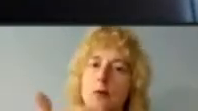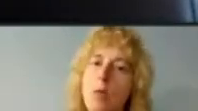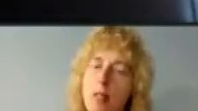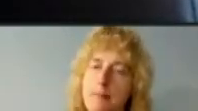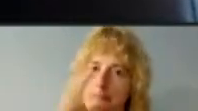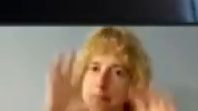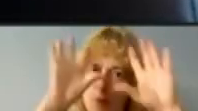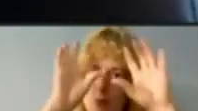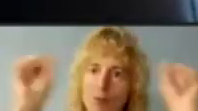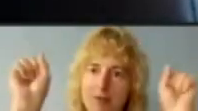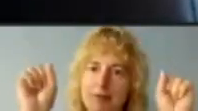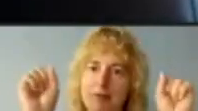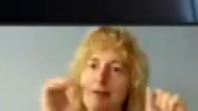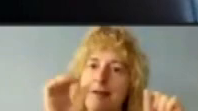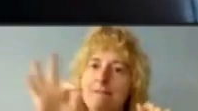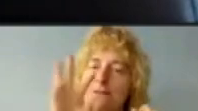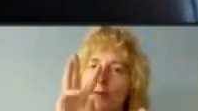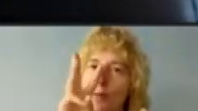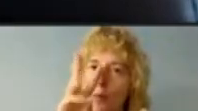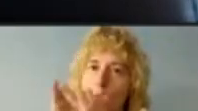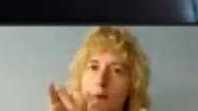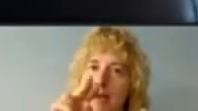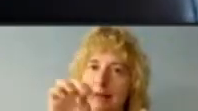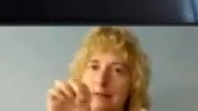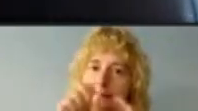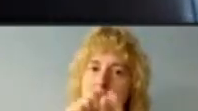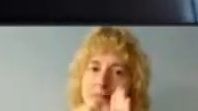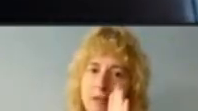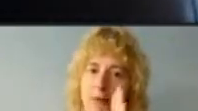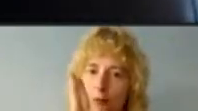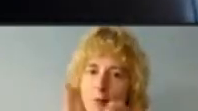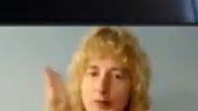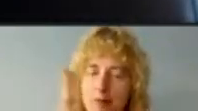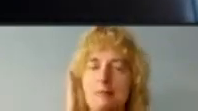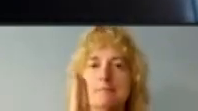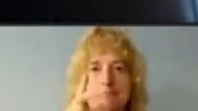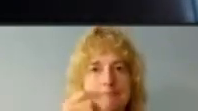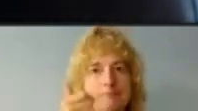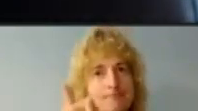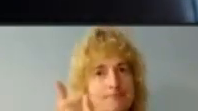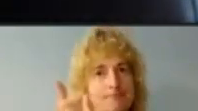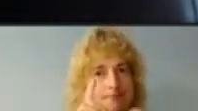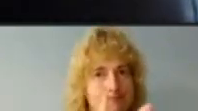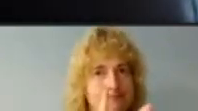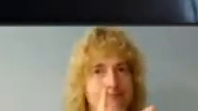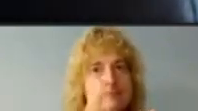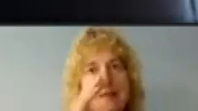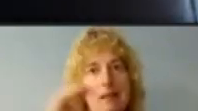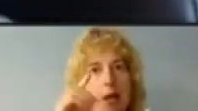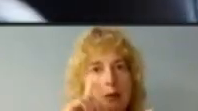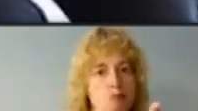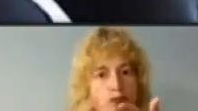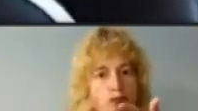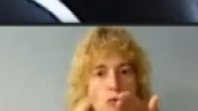of Wayne State University, a physician and researcher in his own right, Dr. Roy Wilson.